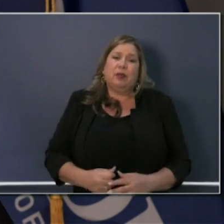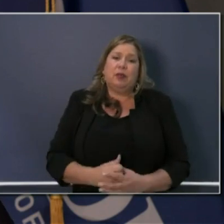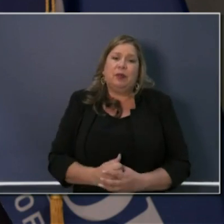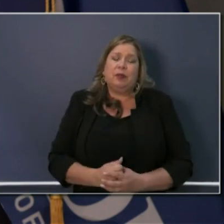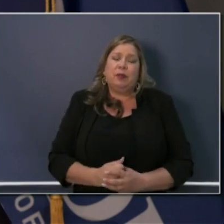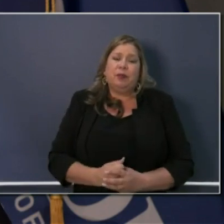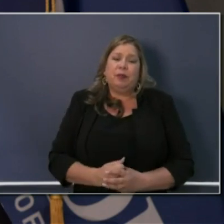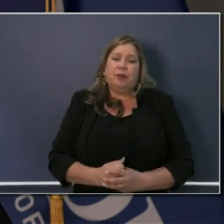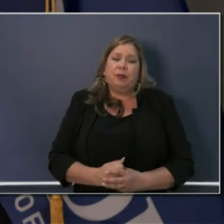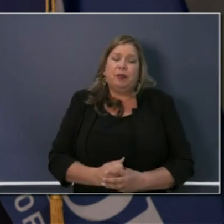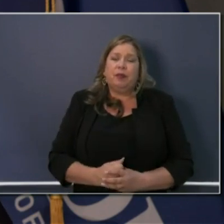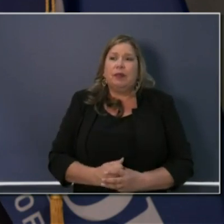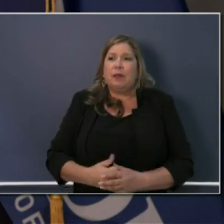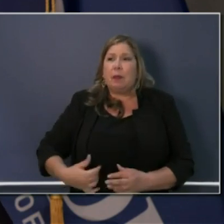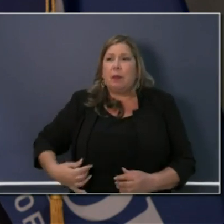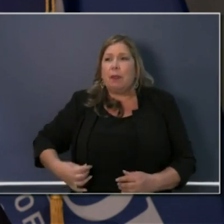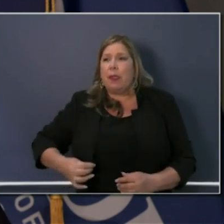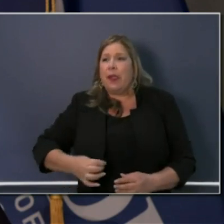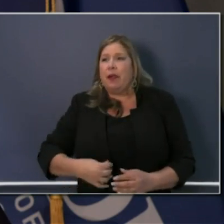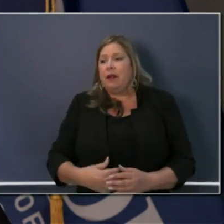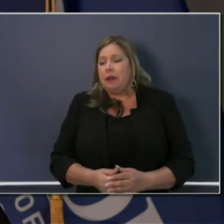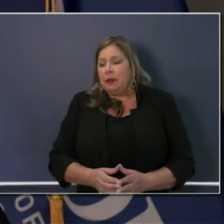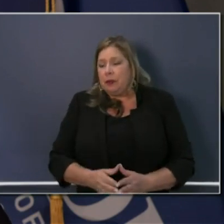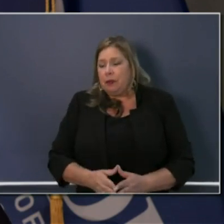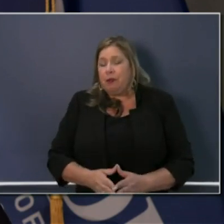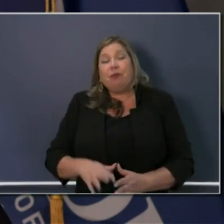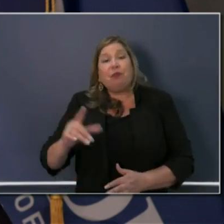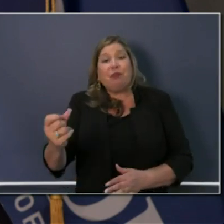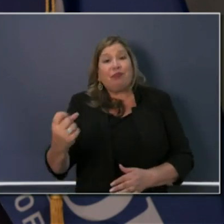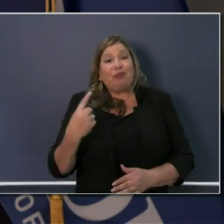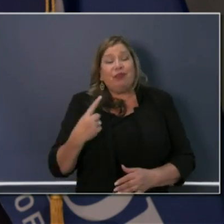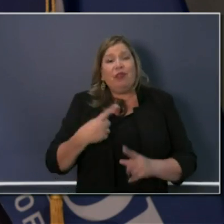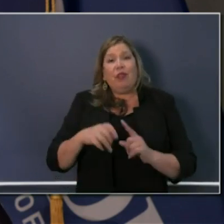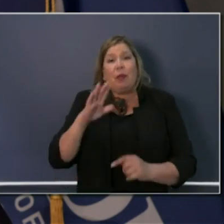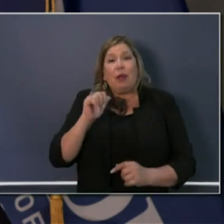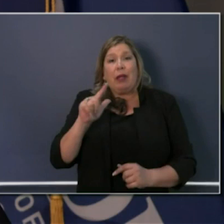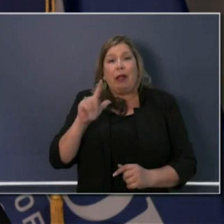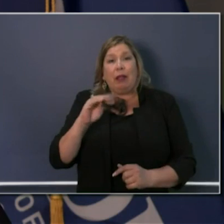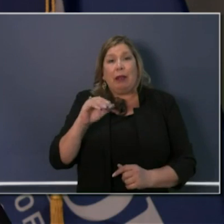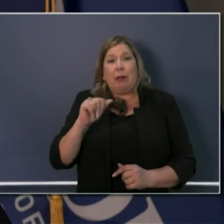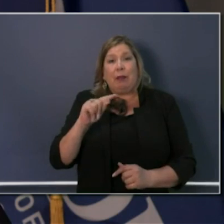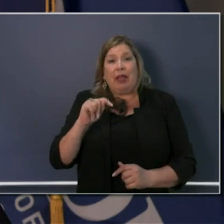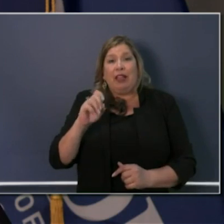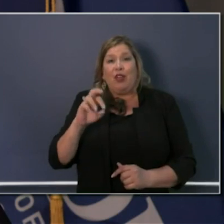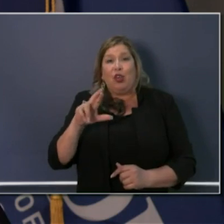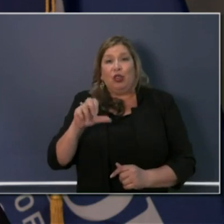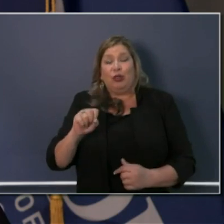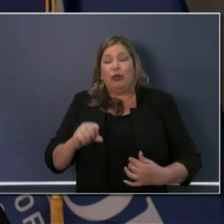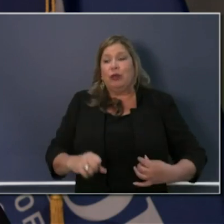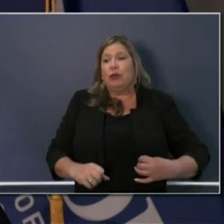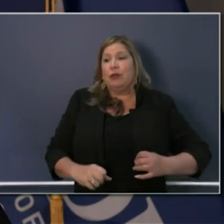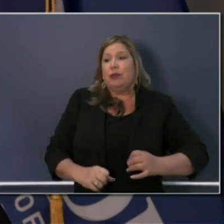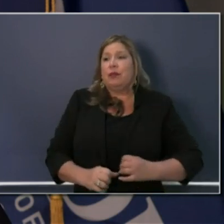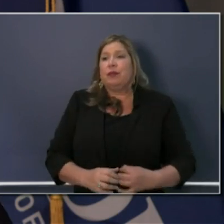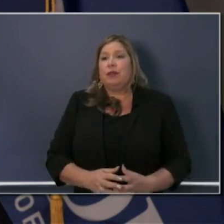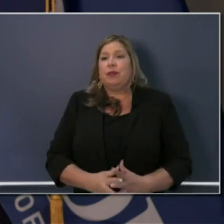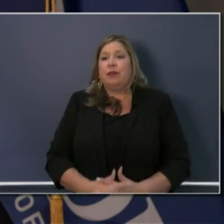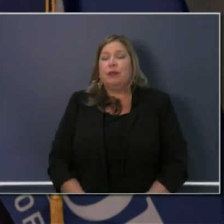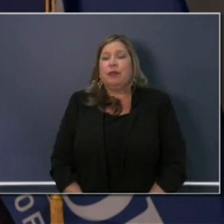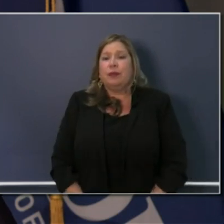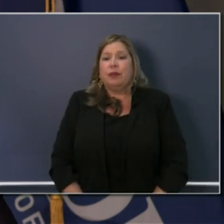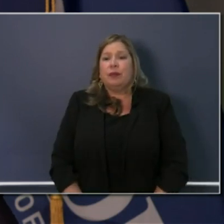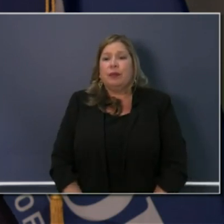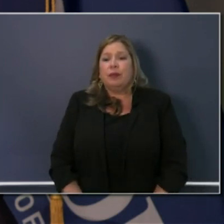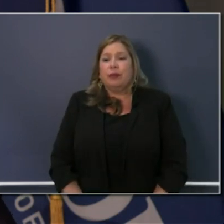Hi, Governor. Thanks for answering questions. I just wanted to follow up specifically on the renter protections